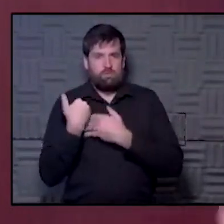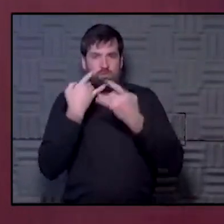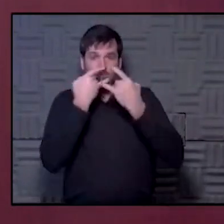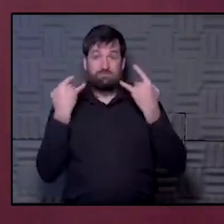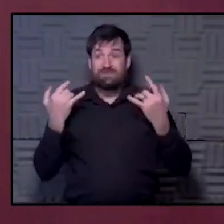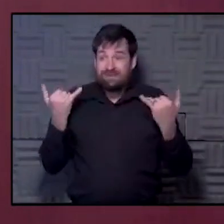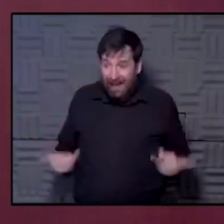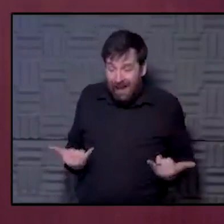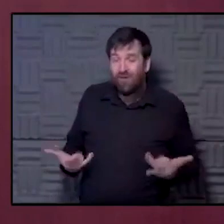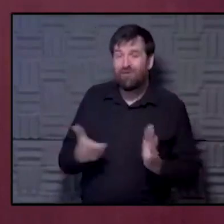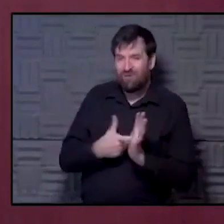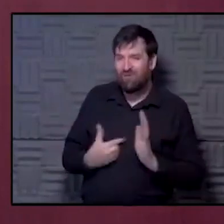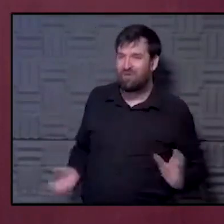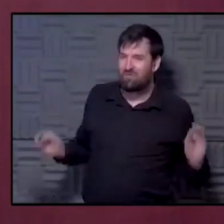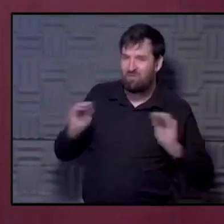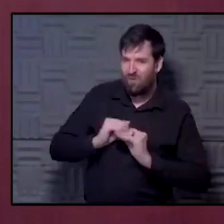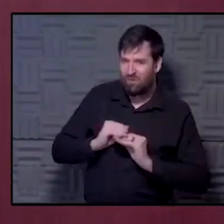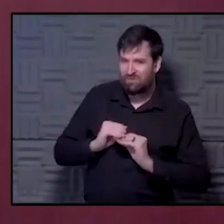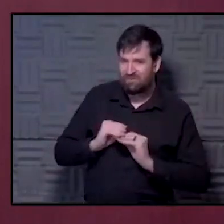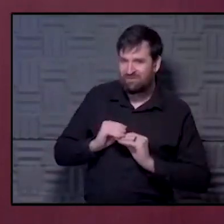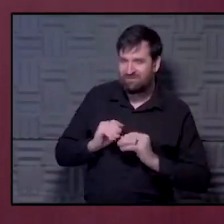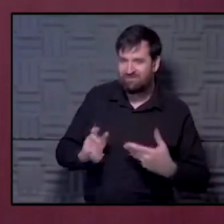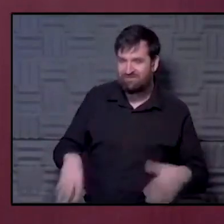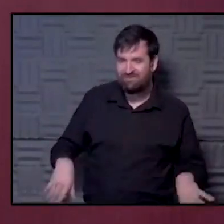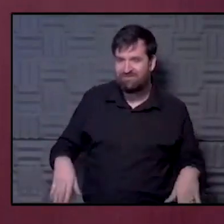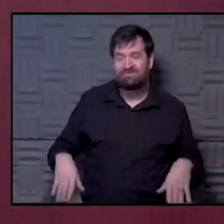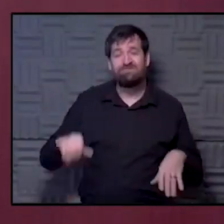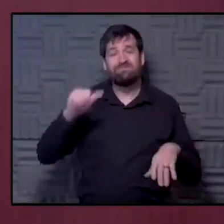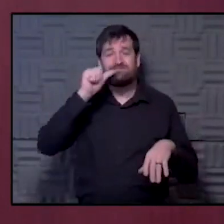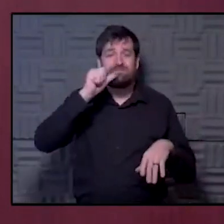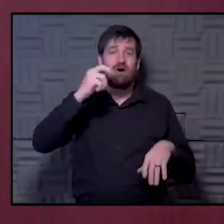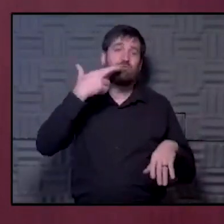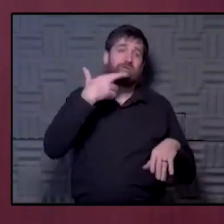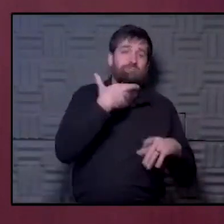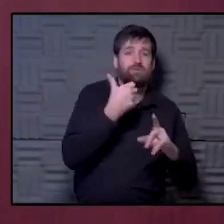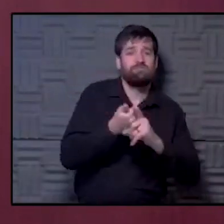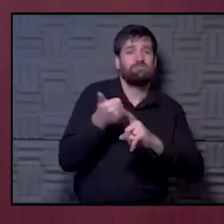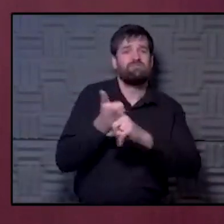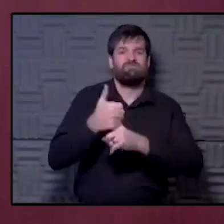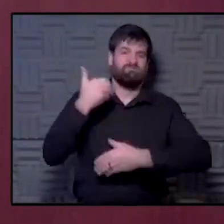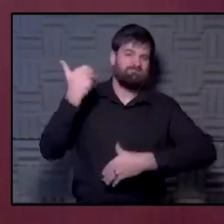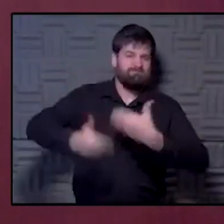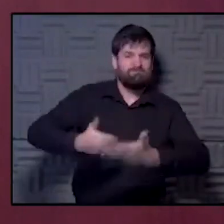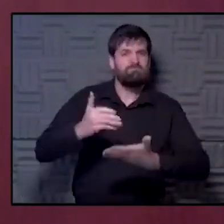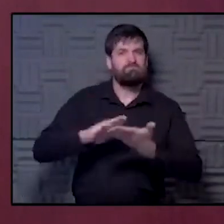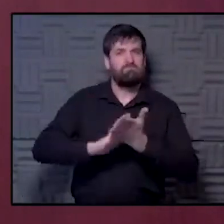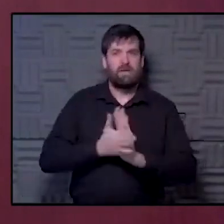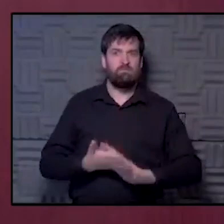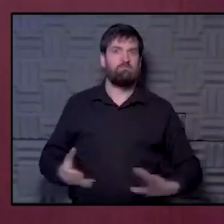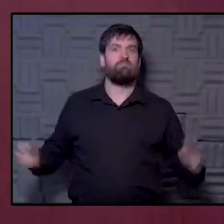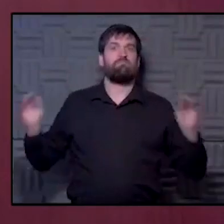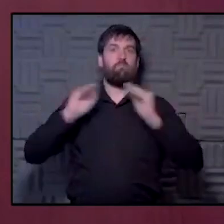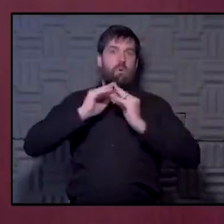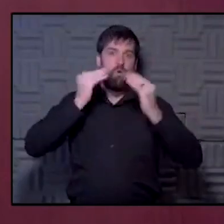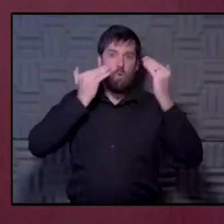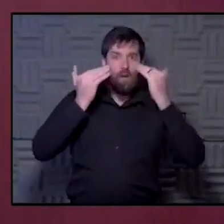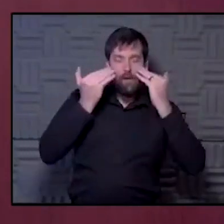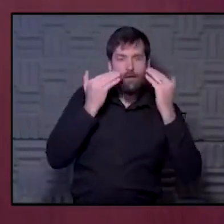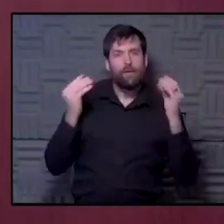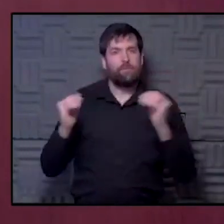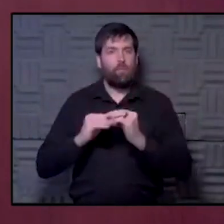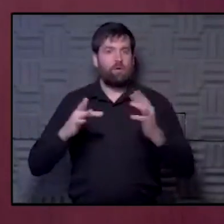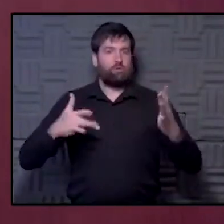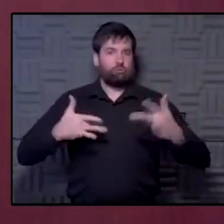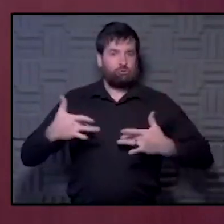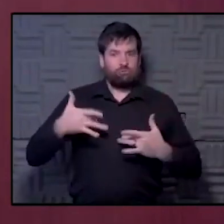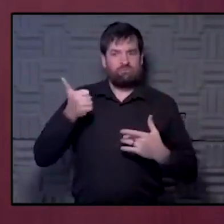even more of your personal responsibility. That the bar and restaurant owners, as we move through this, have become much more aware and concerned, and